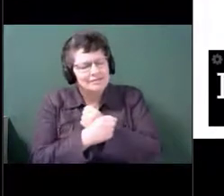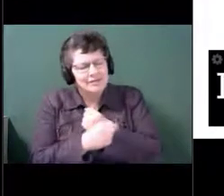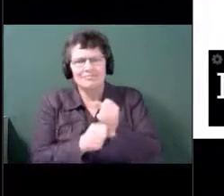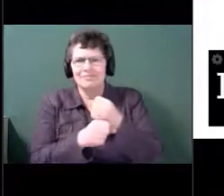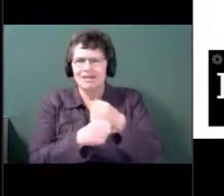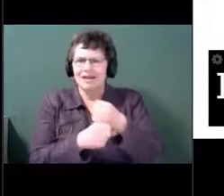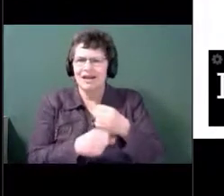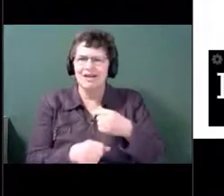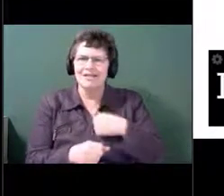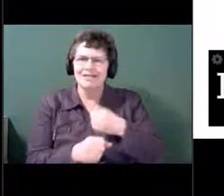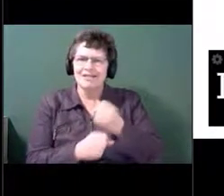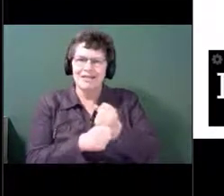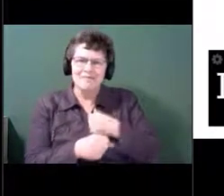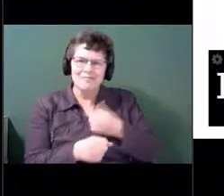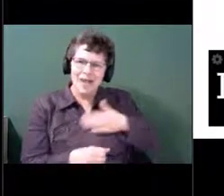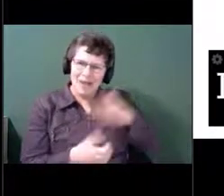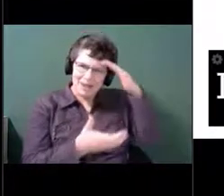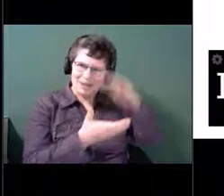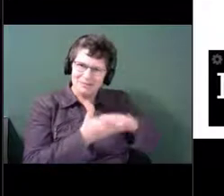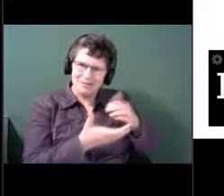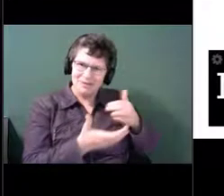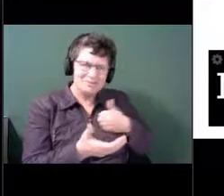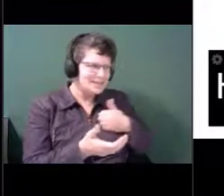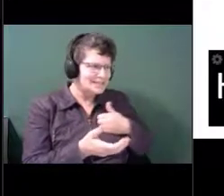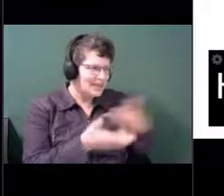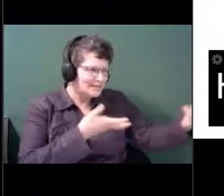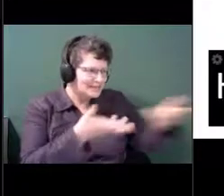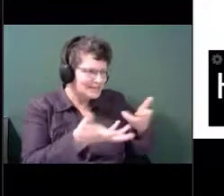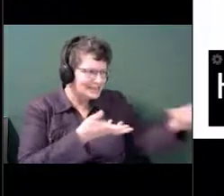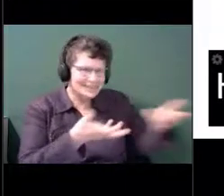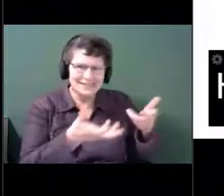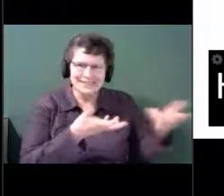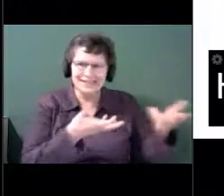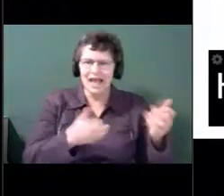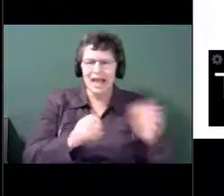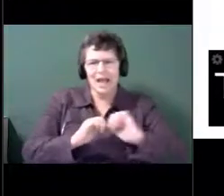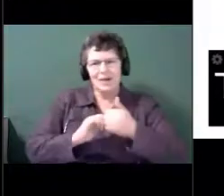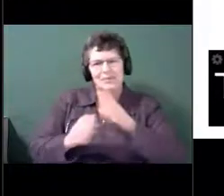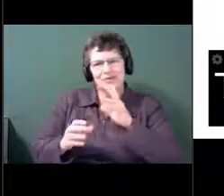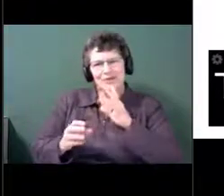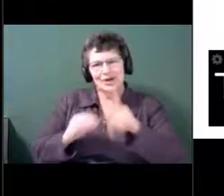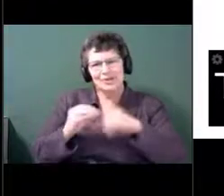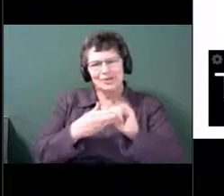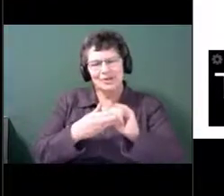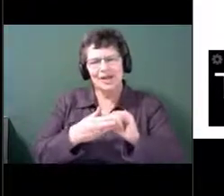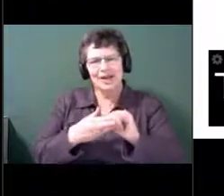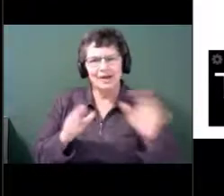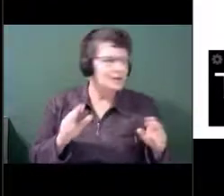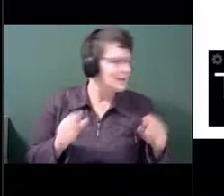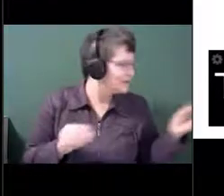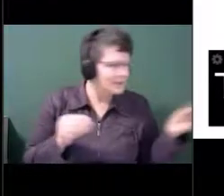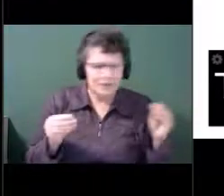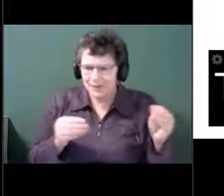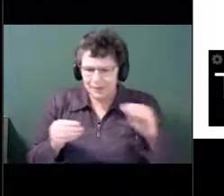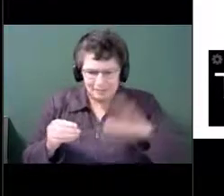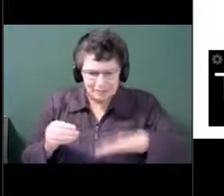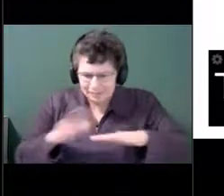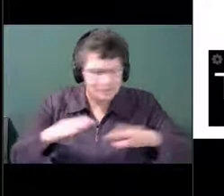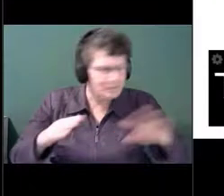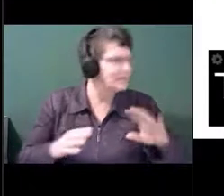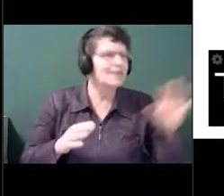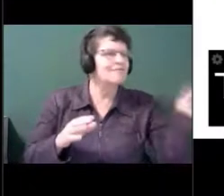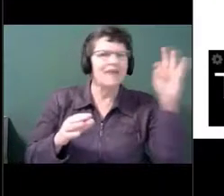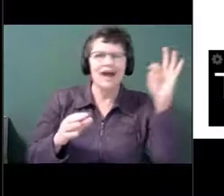and myself and the kinds of things we talked about as we were finding things to put on our particular